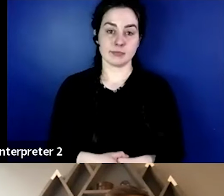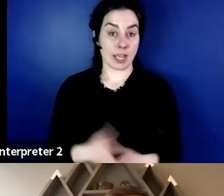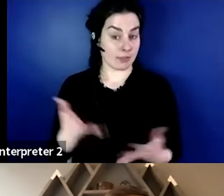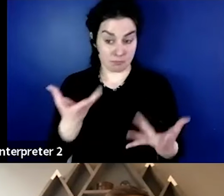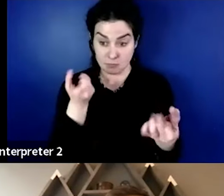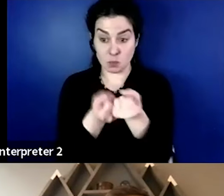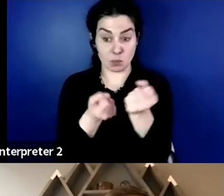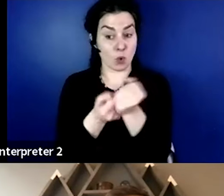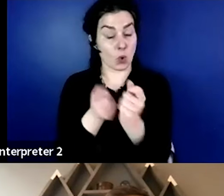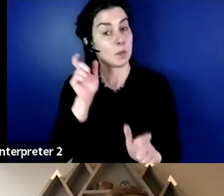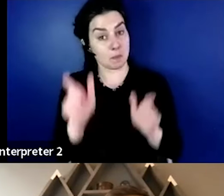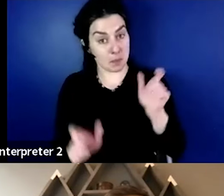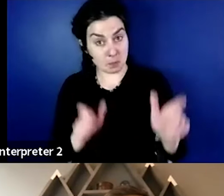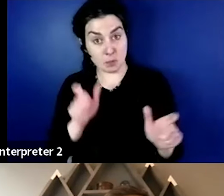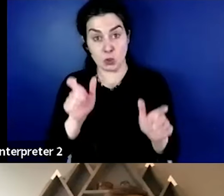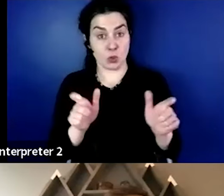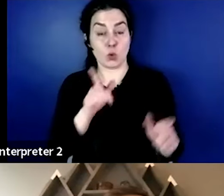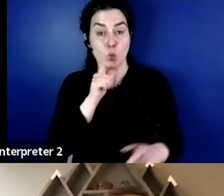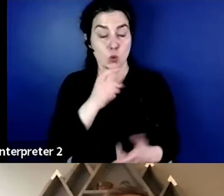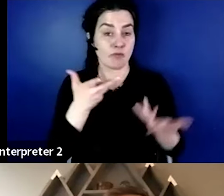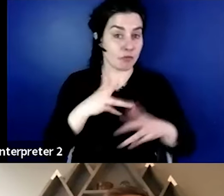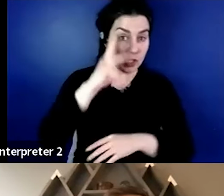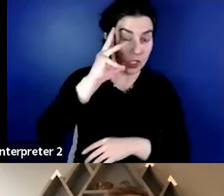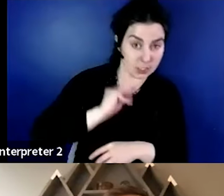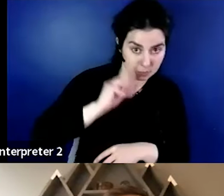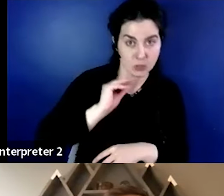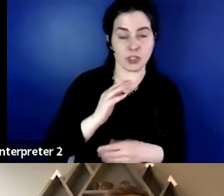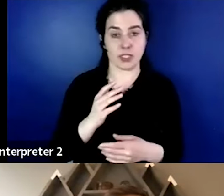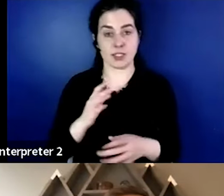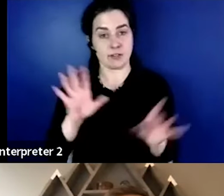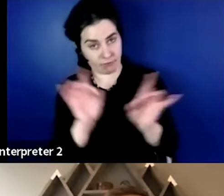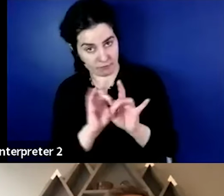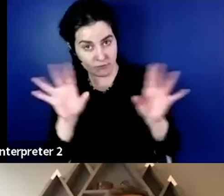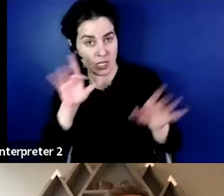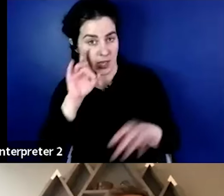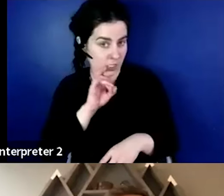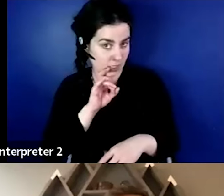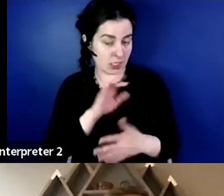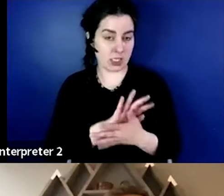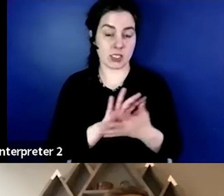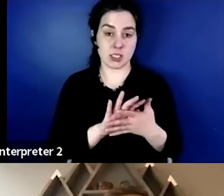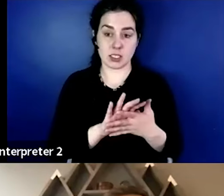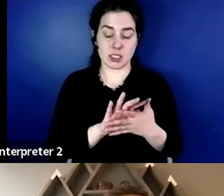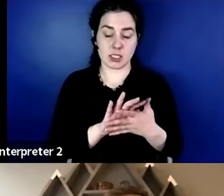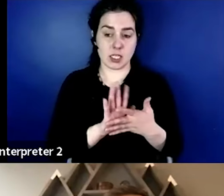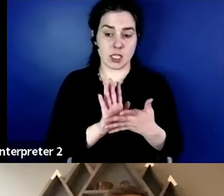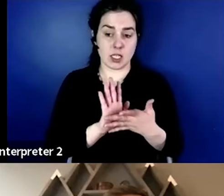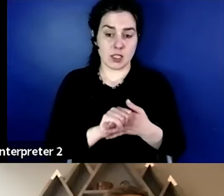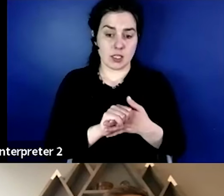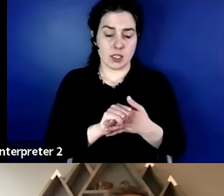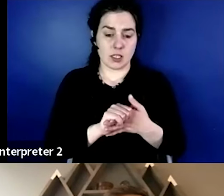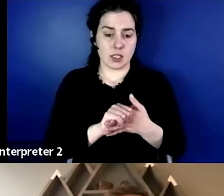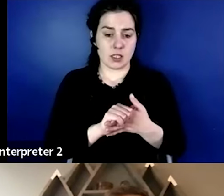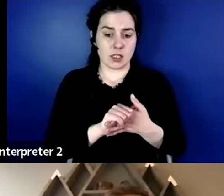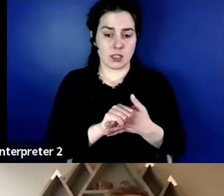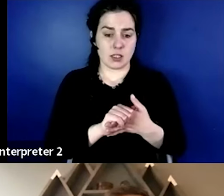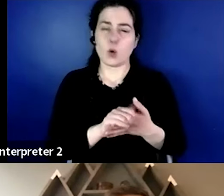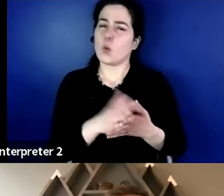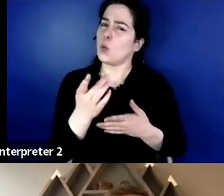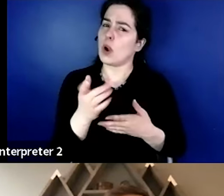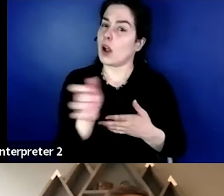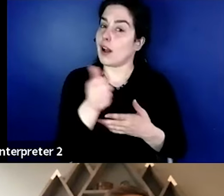are experiencing and have experienced sexual violence. I guess one of the questions was really more at,